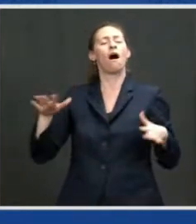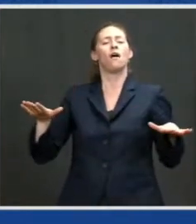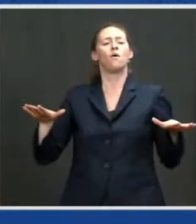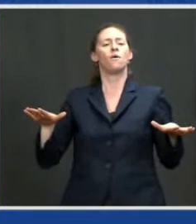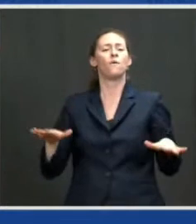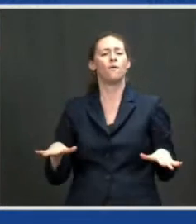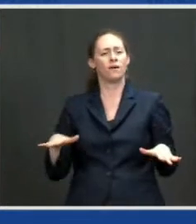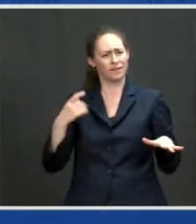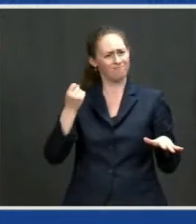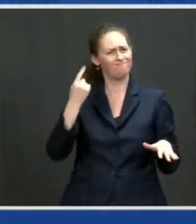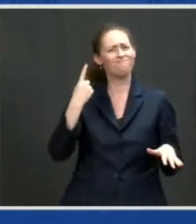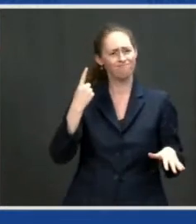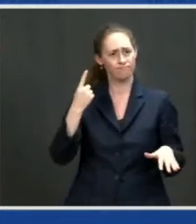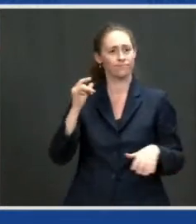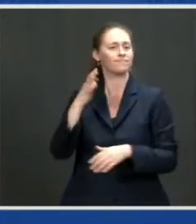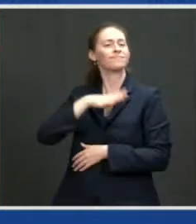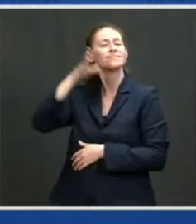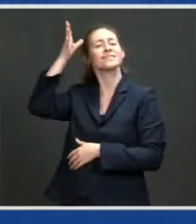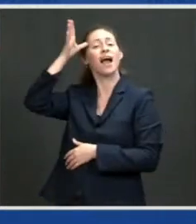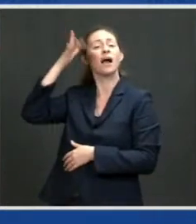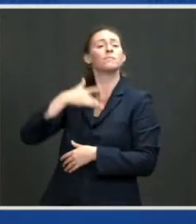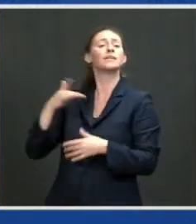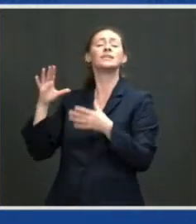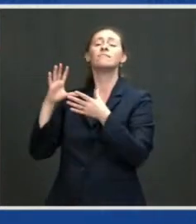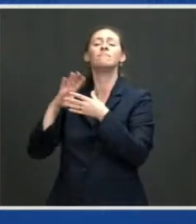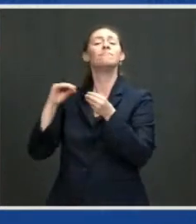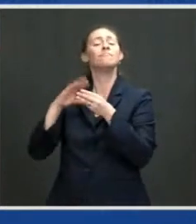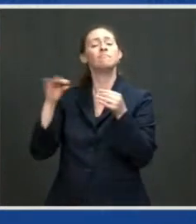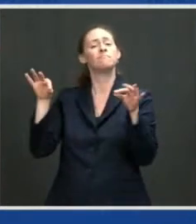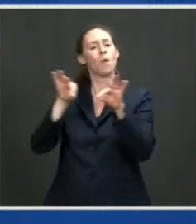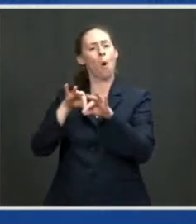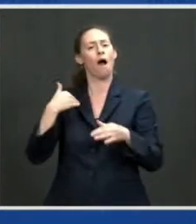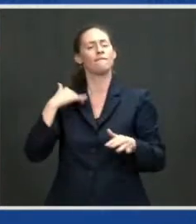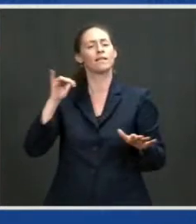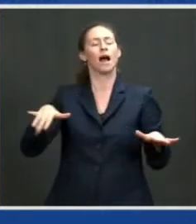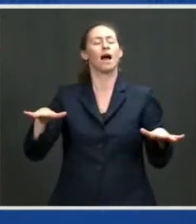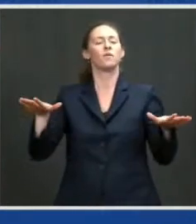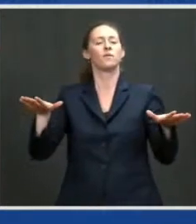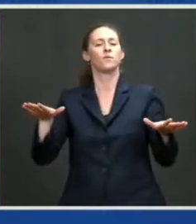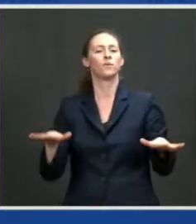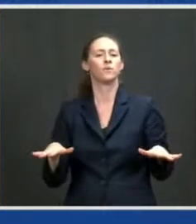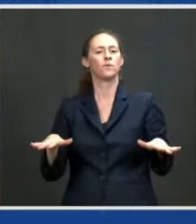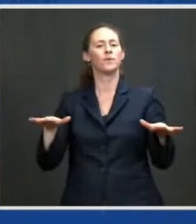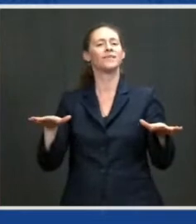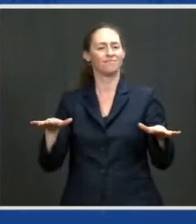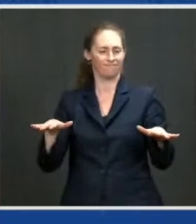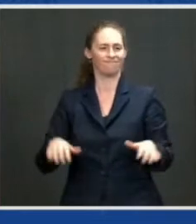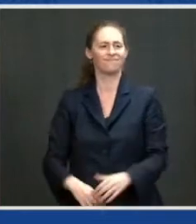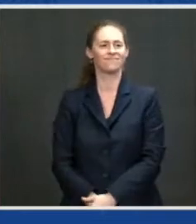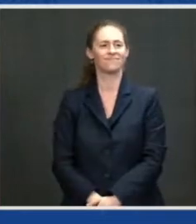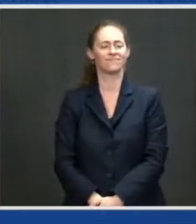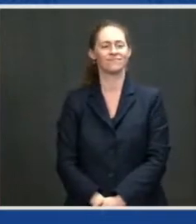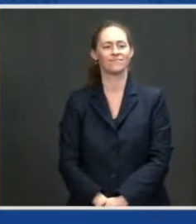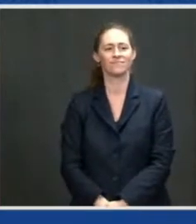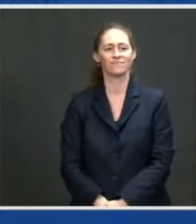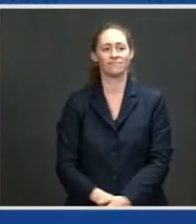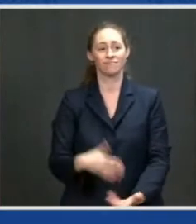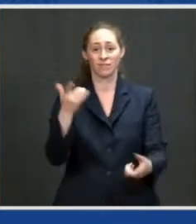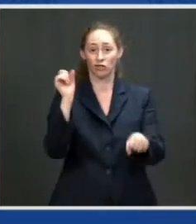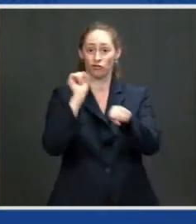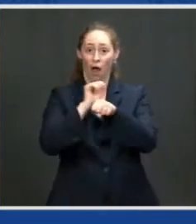of breathing room, honey. And Tim has heard me say this 1,000 times. My dad used to say, Joey, a job's about a lot more than a